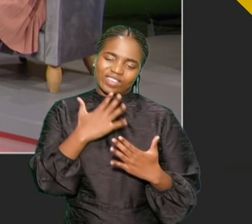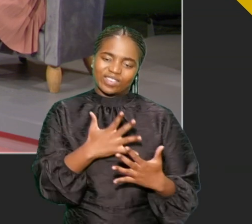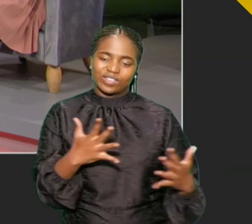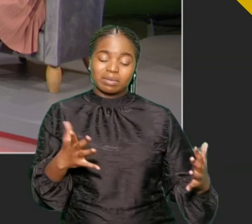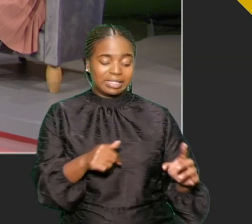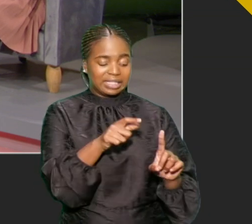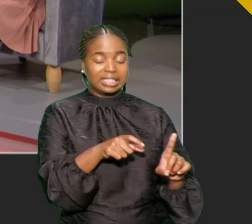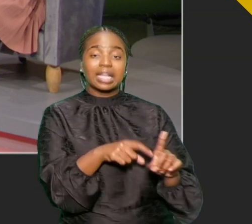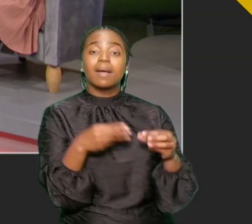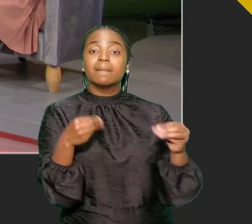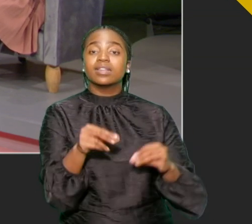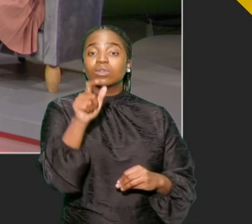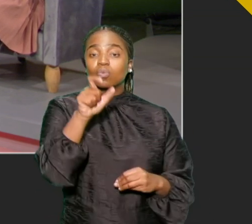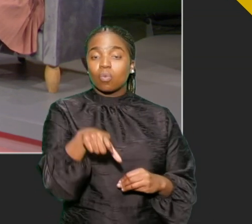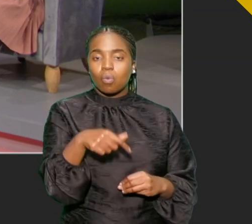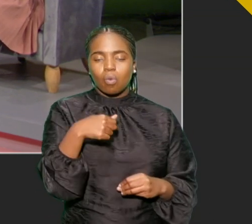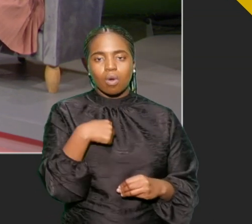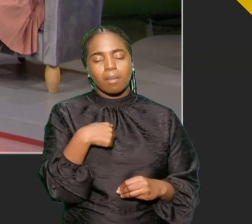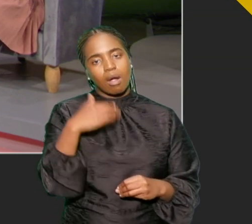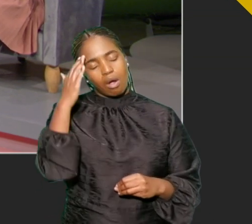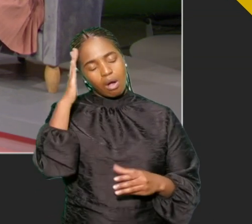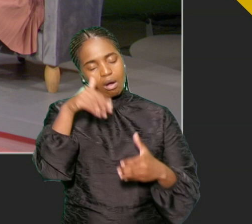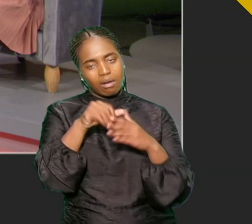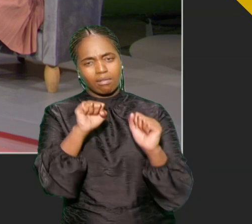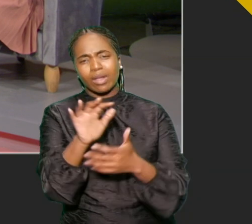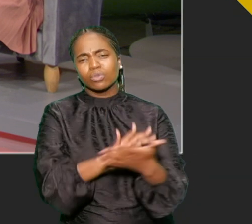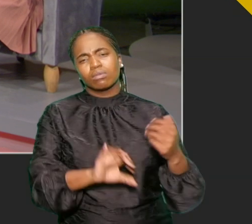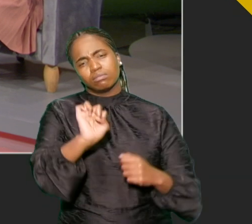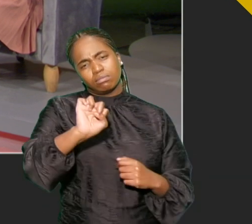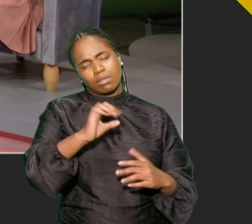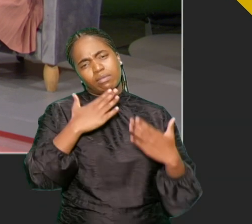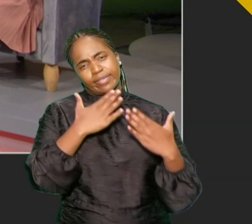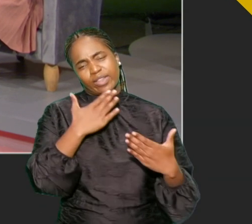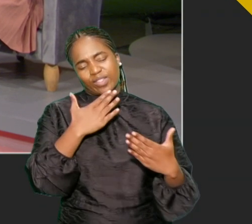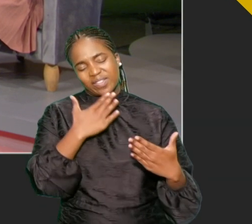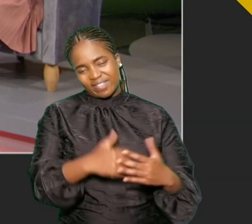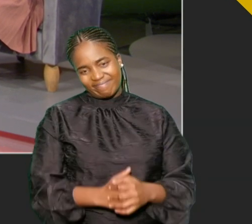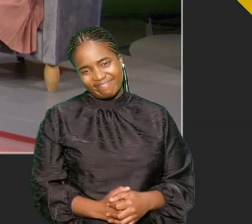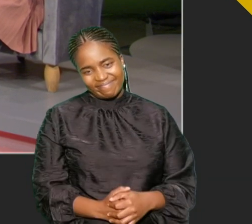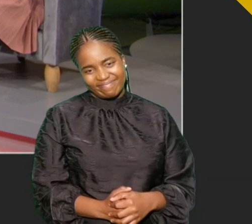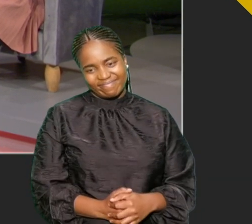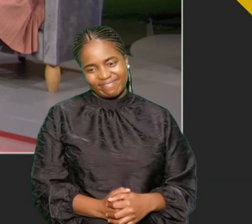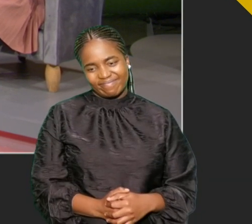is an entrepreneur and a content creator. We appreciate your story and all the lessons that you're teaching to every single person.